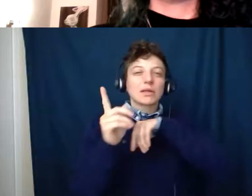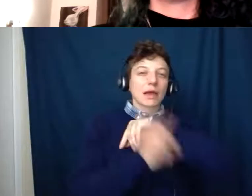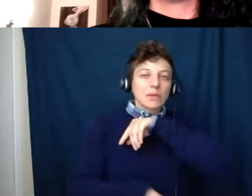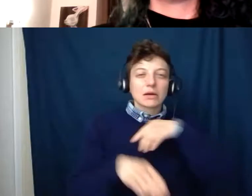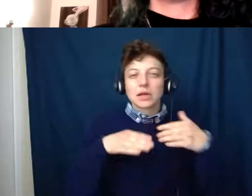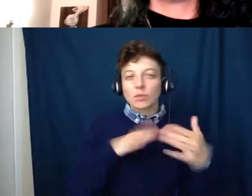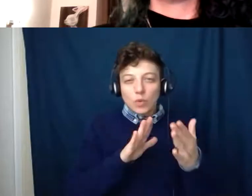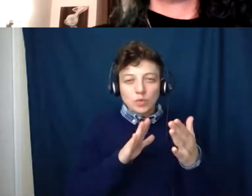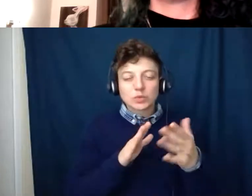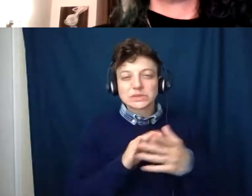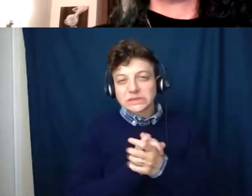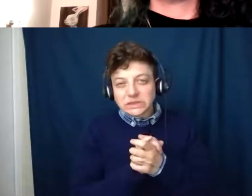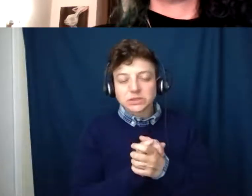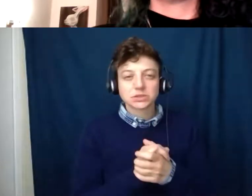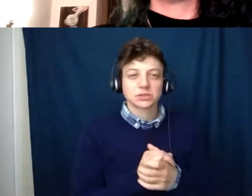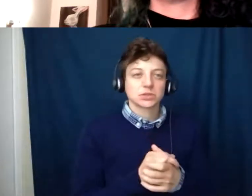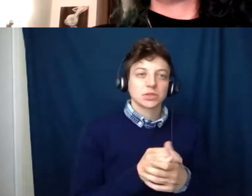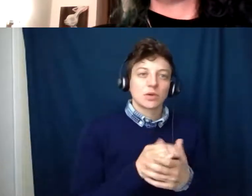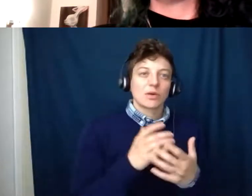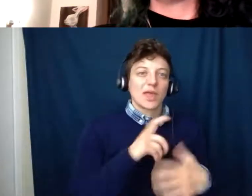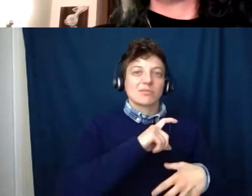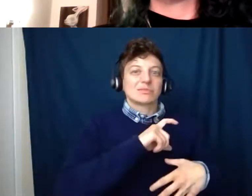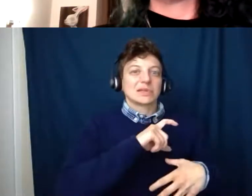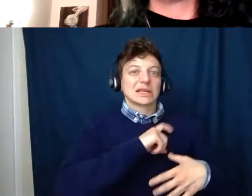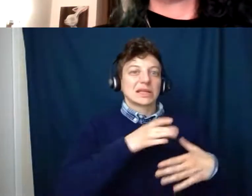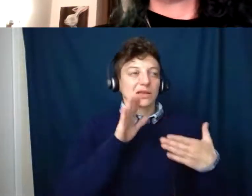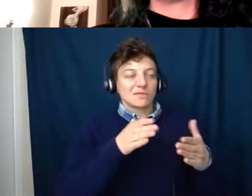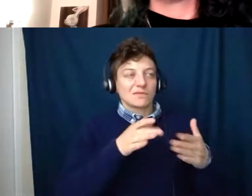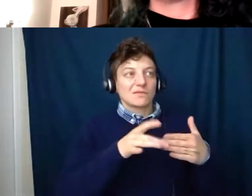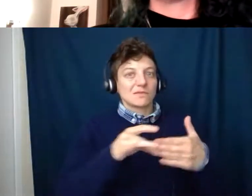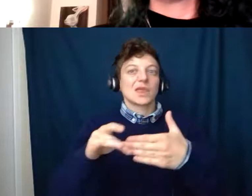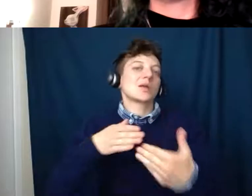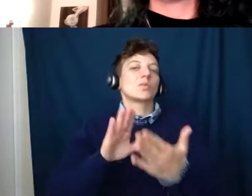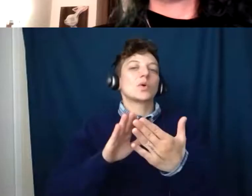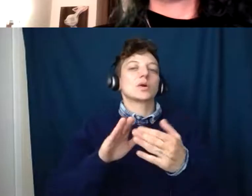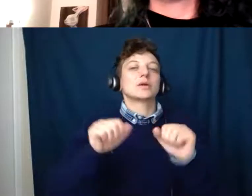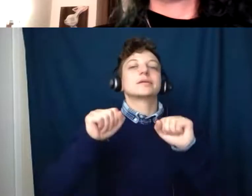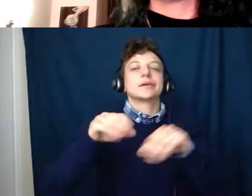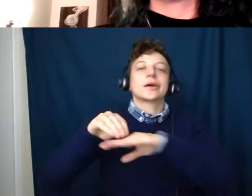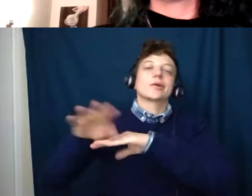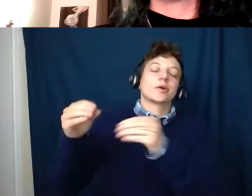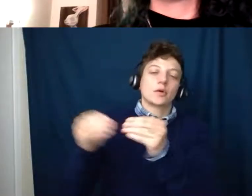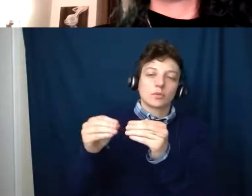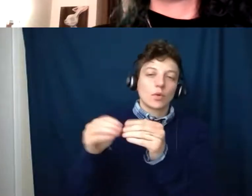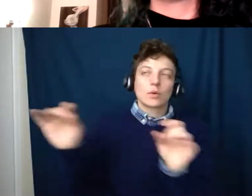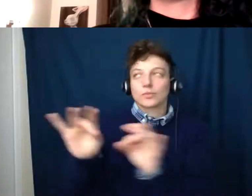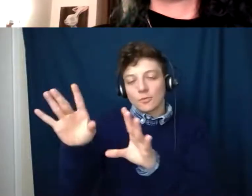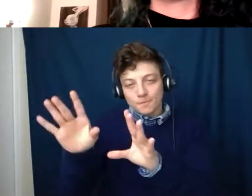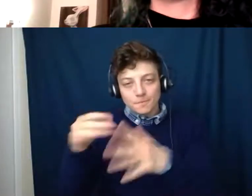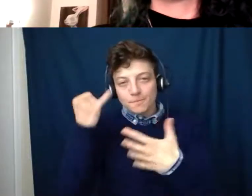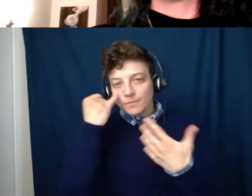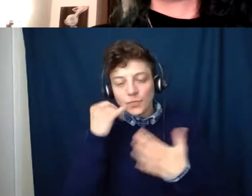approaches or, police driven approaches can lead to more crime. If you walk